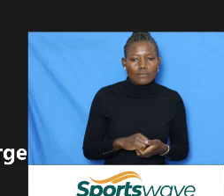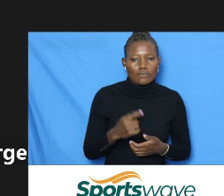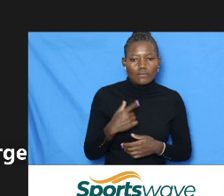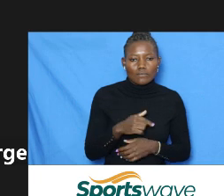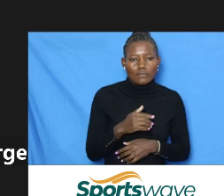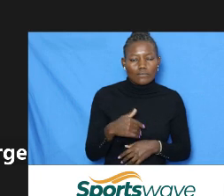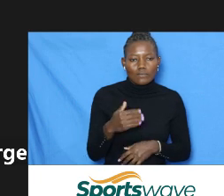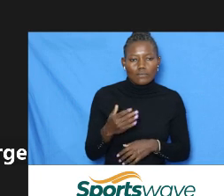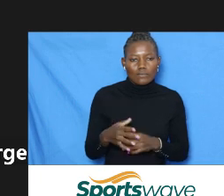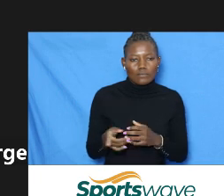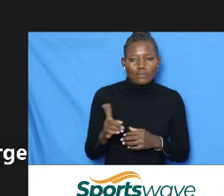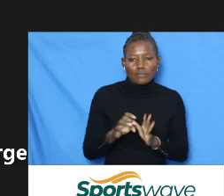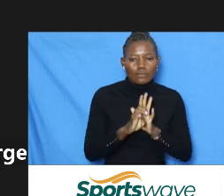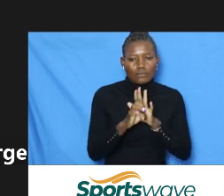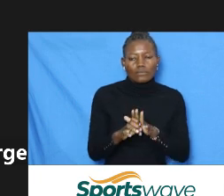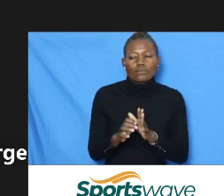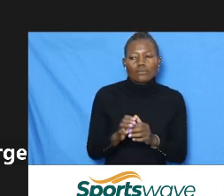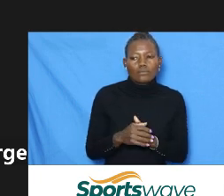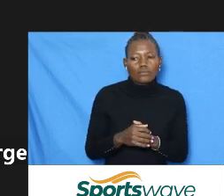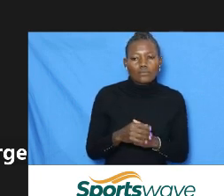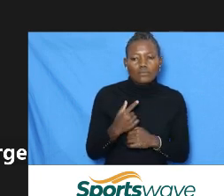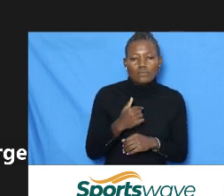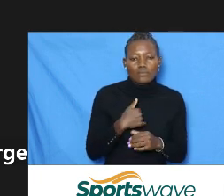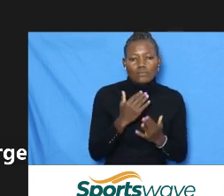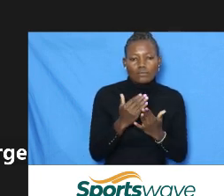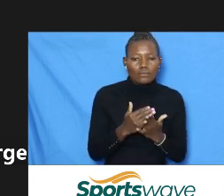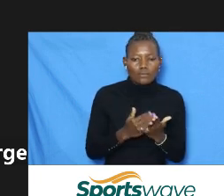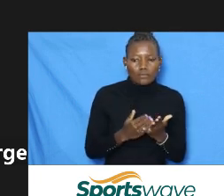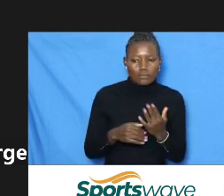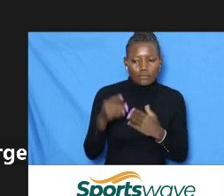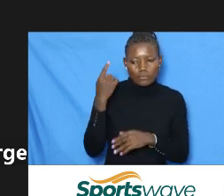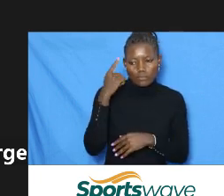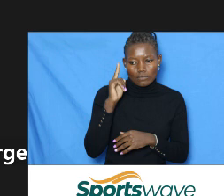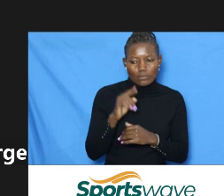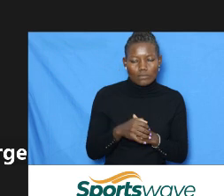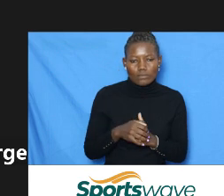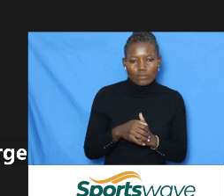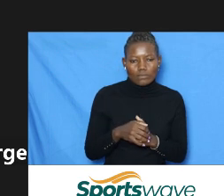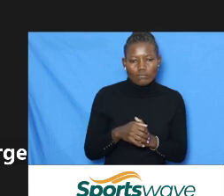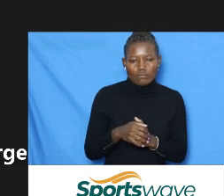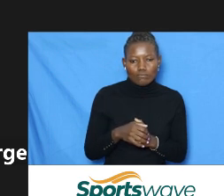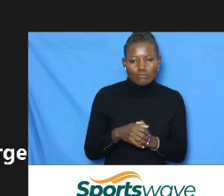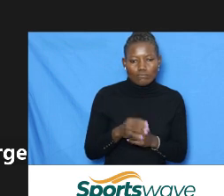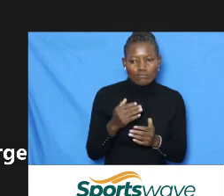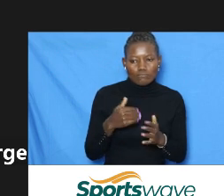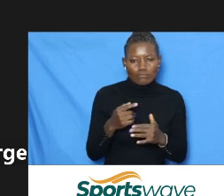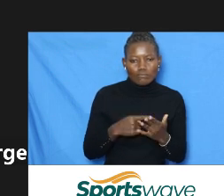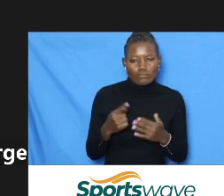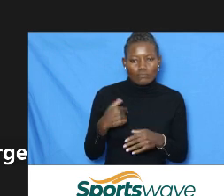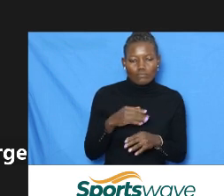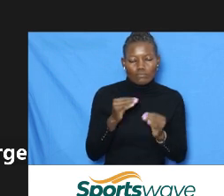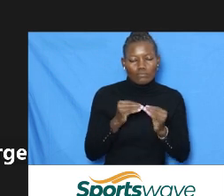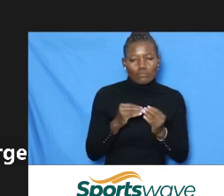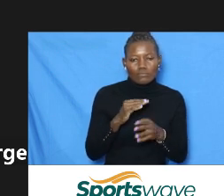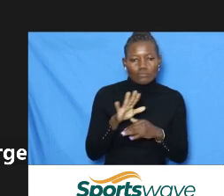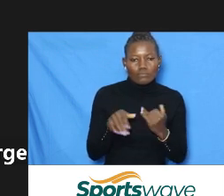Like for example, we are already rolling out a program for AK from next week. We'll be meeting all